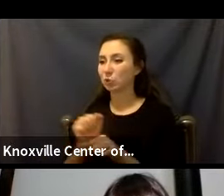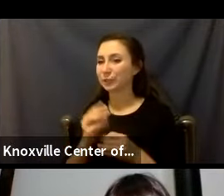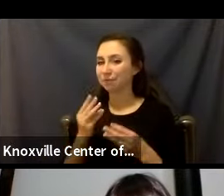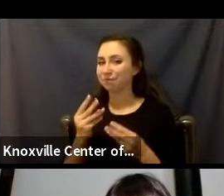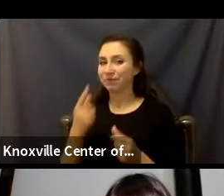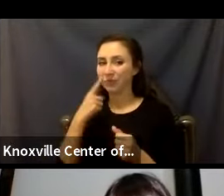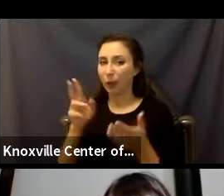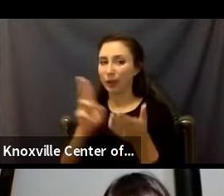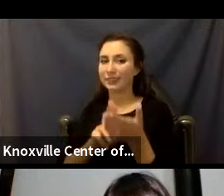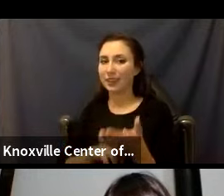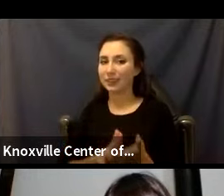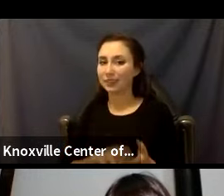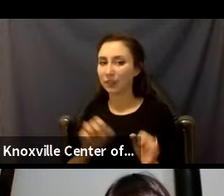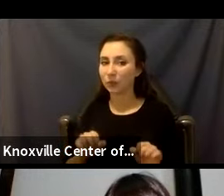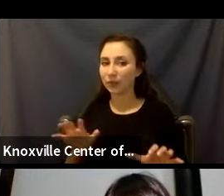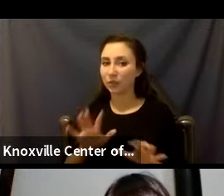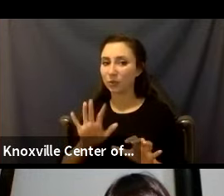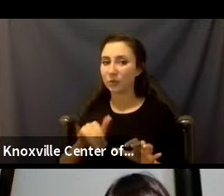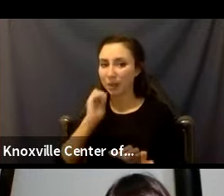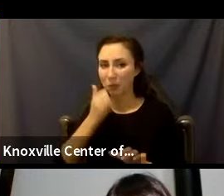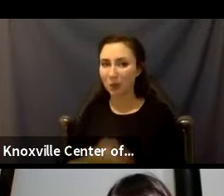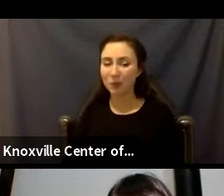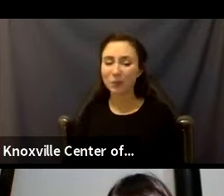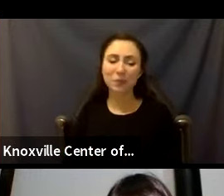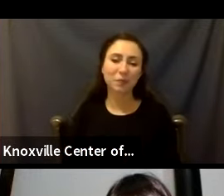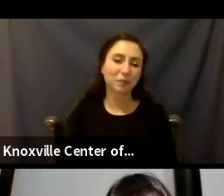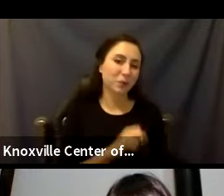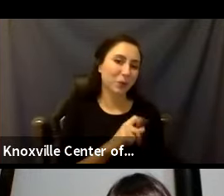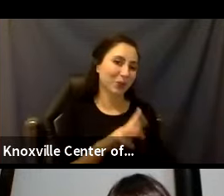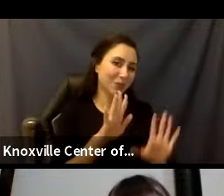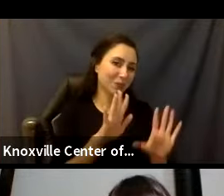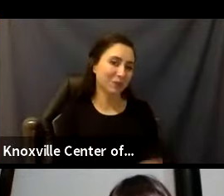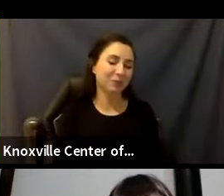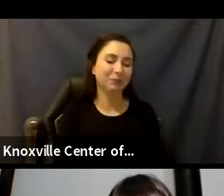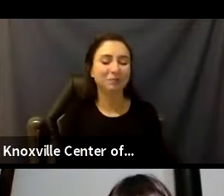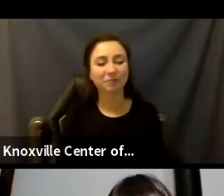tomorrow. I'm around. Okay, great.